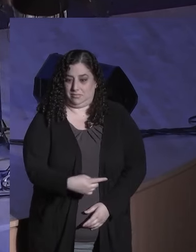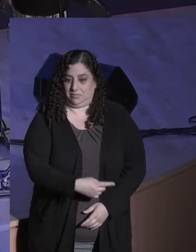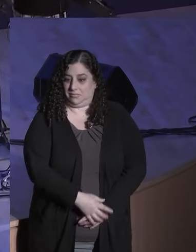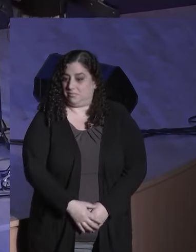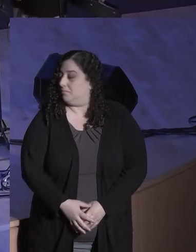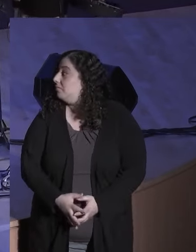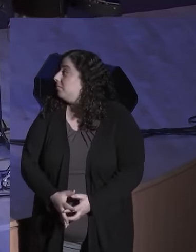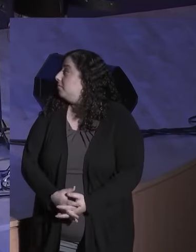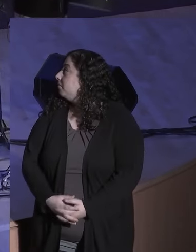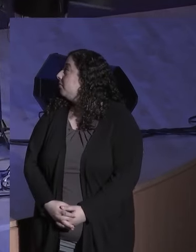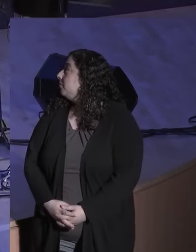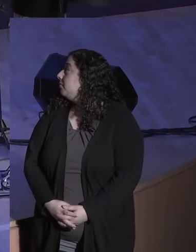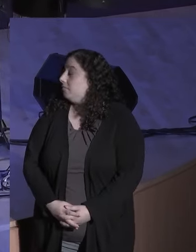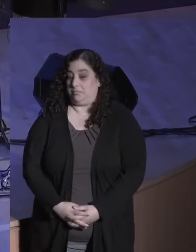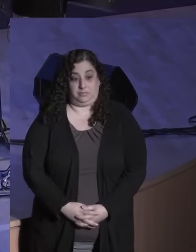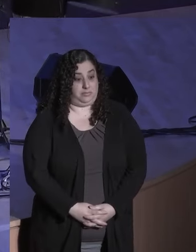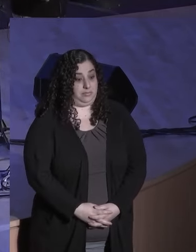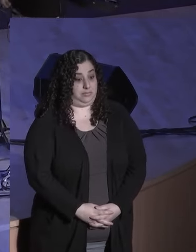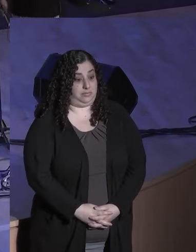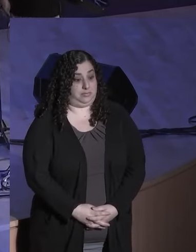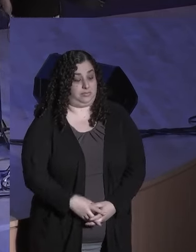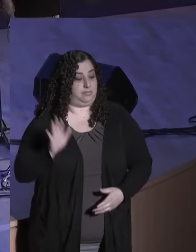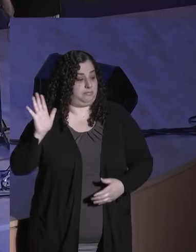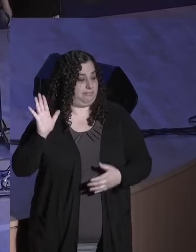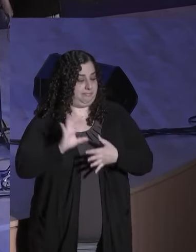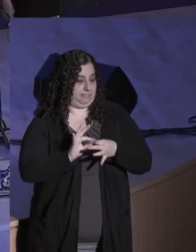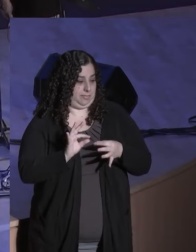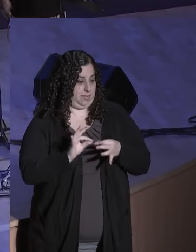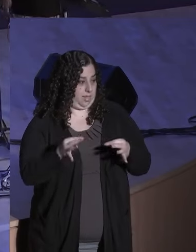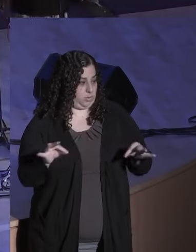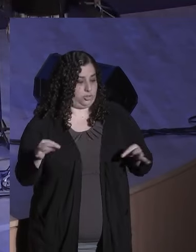Koe, Raul Otio, how you doing today?